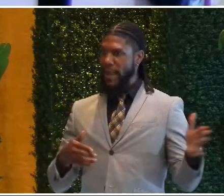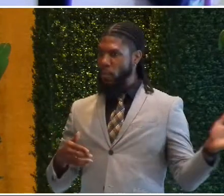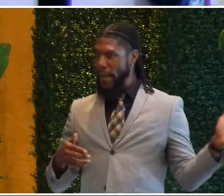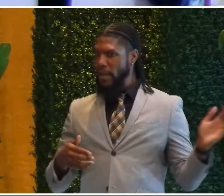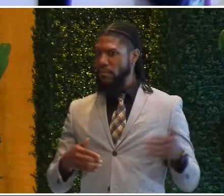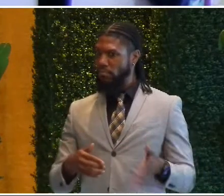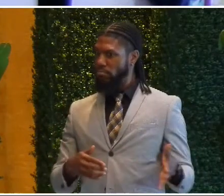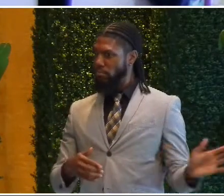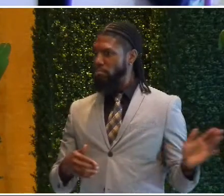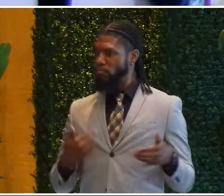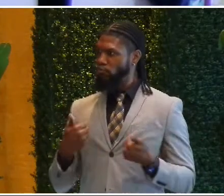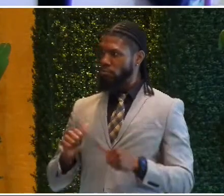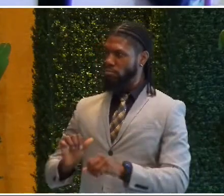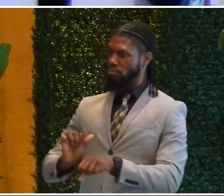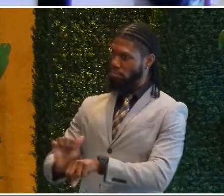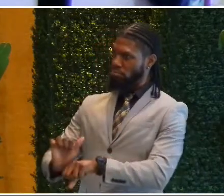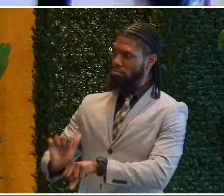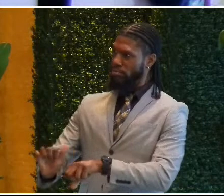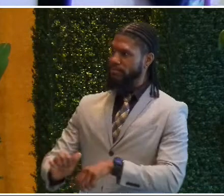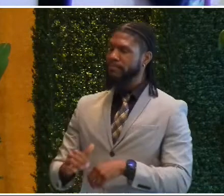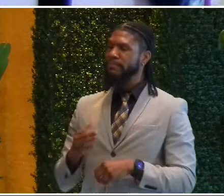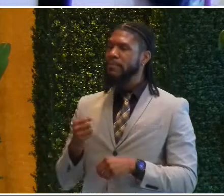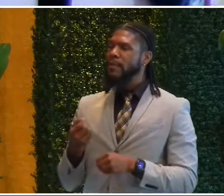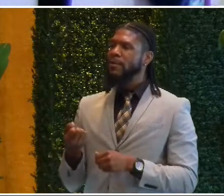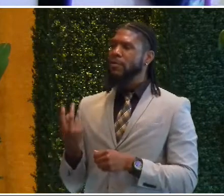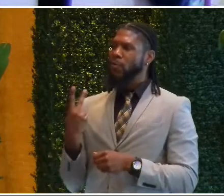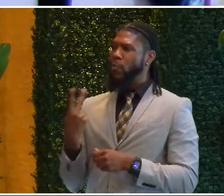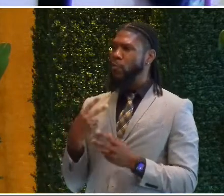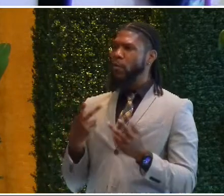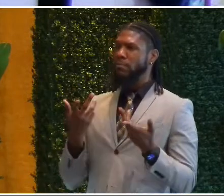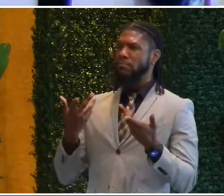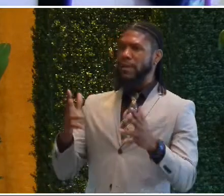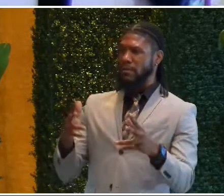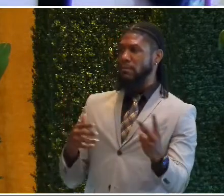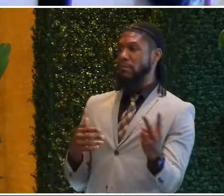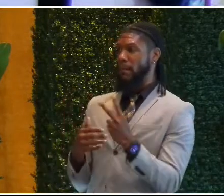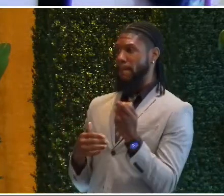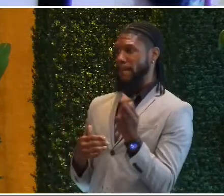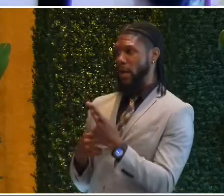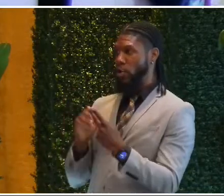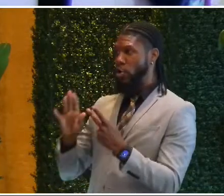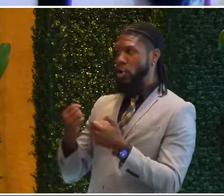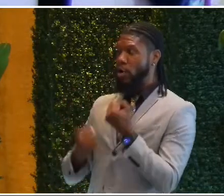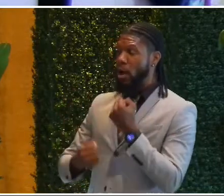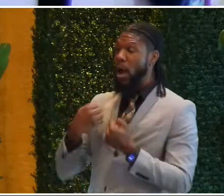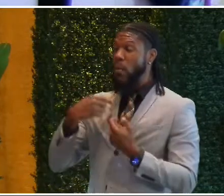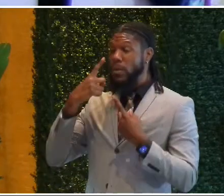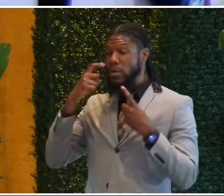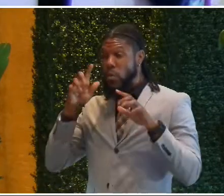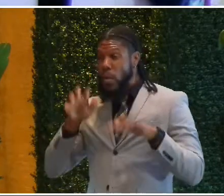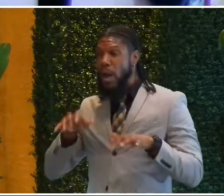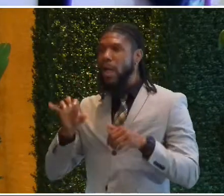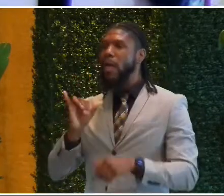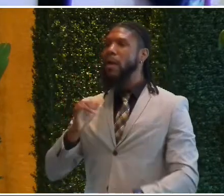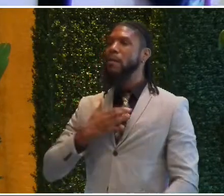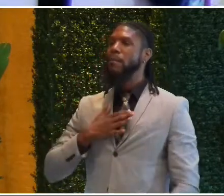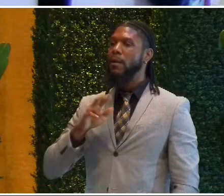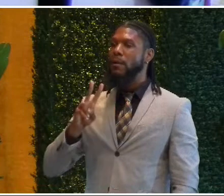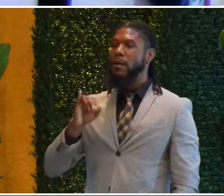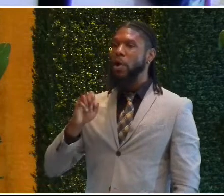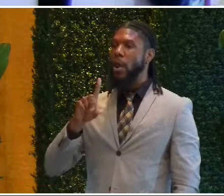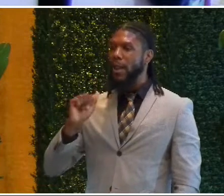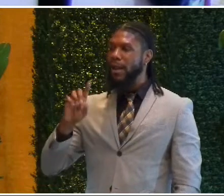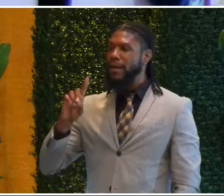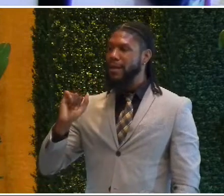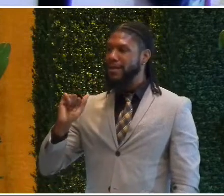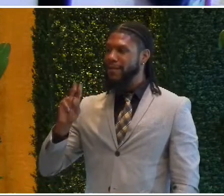And I just, as we were going back to Tony Michelle's car, I was like bawling. It was like my Viola Davis moment minus the snot.